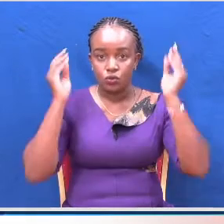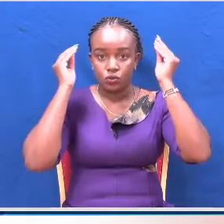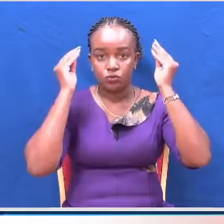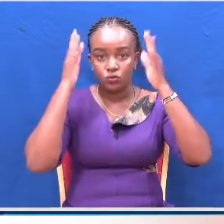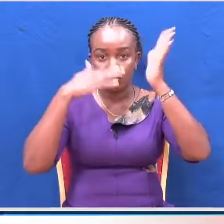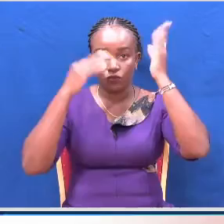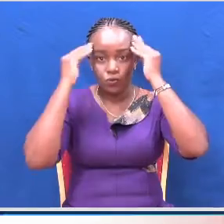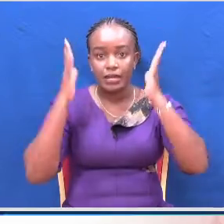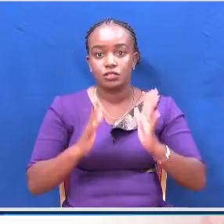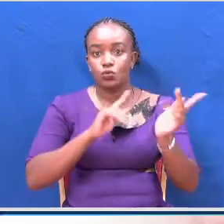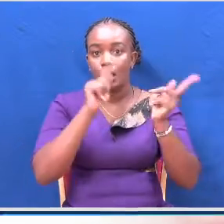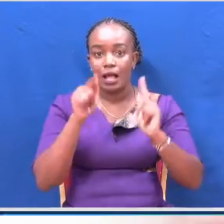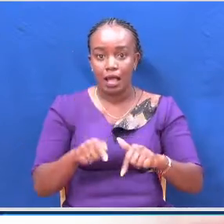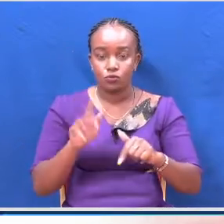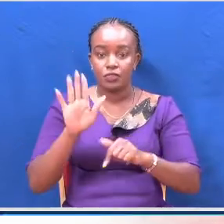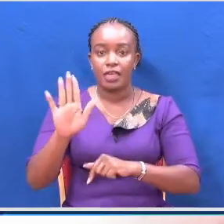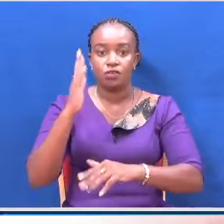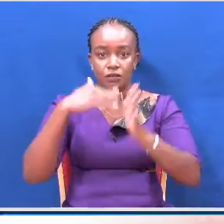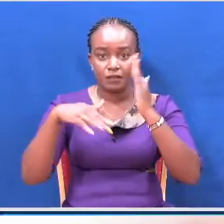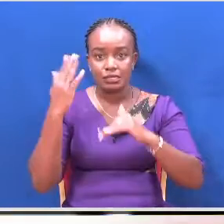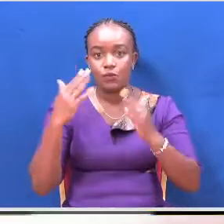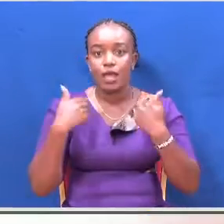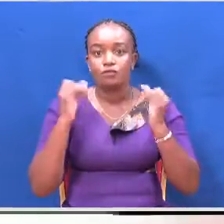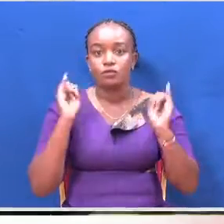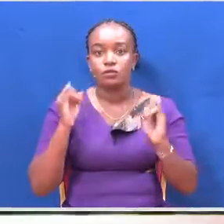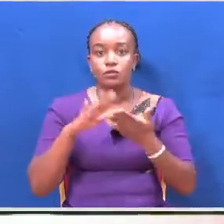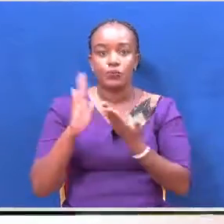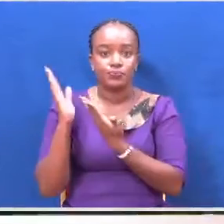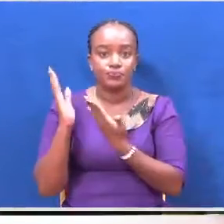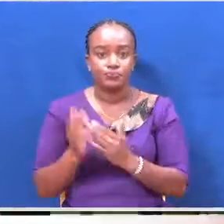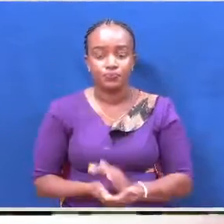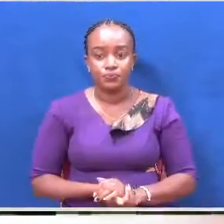generate revenue, as Sharon Baranga now reports.